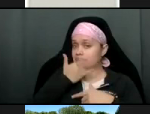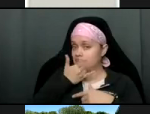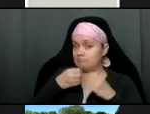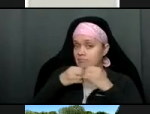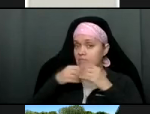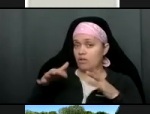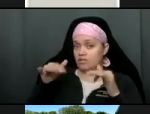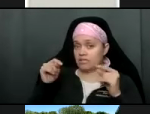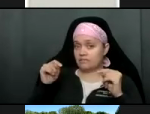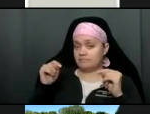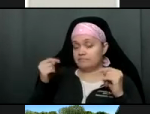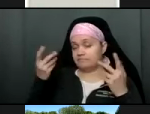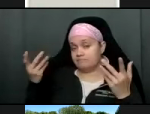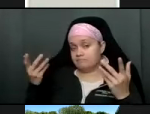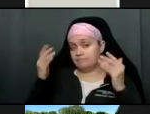of it.